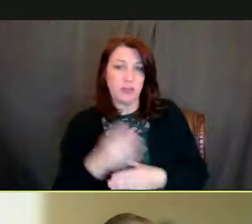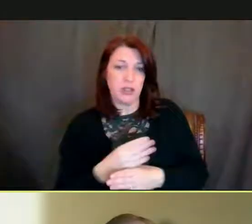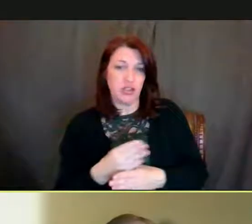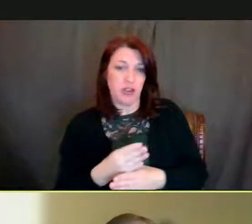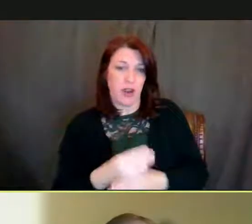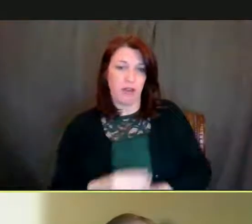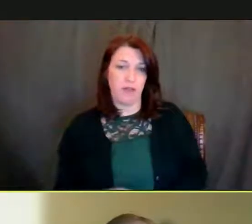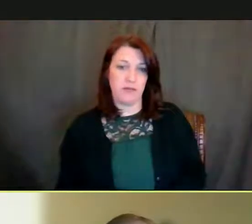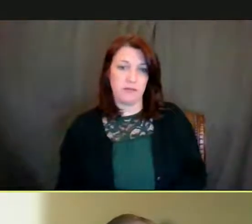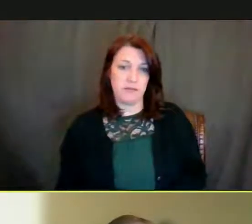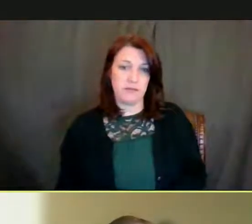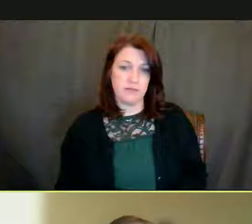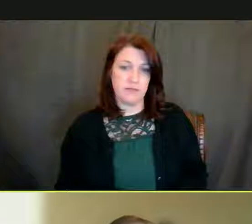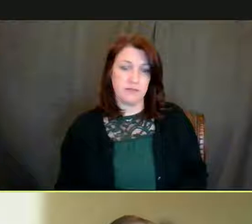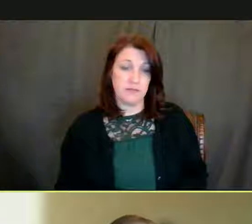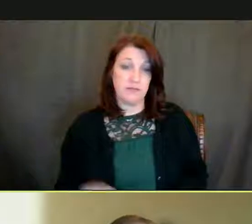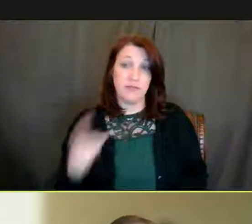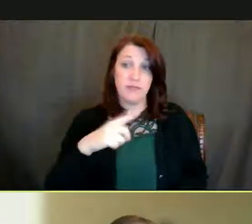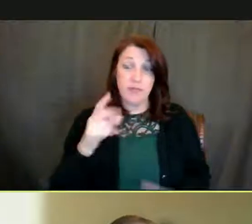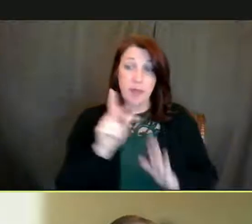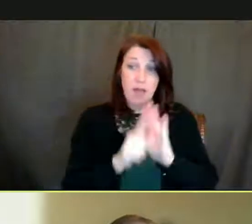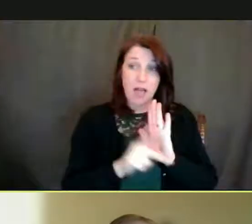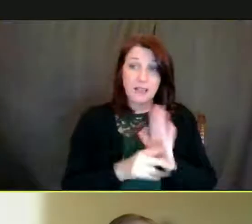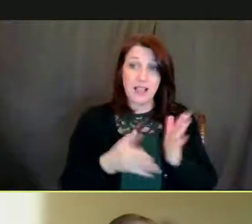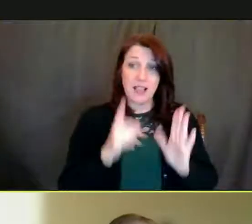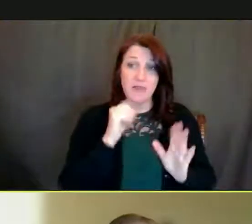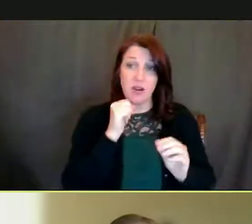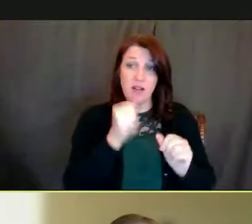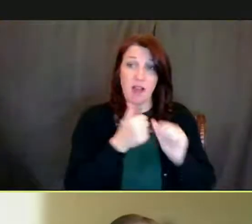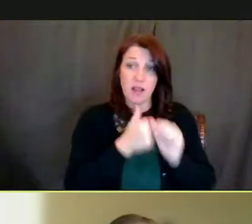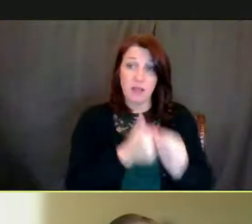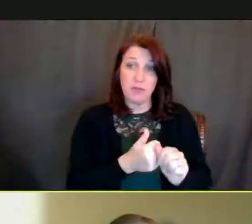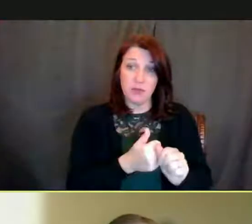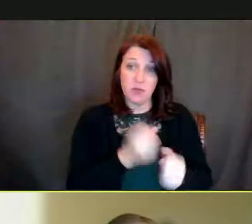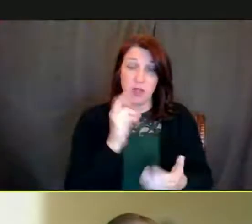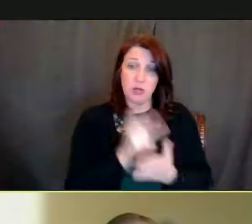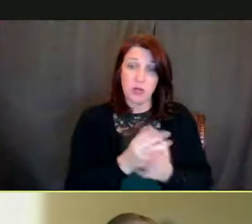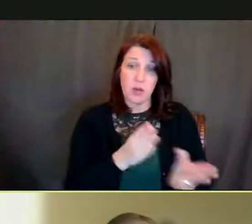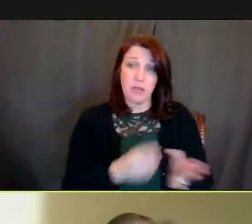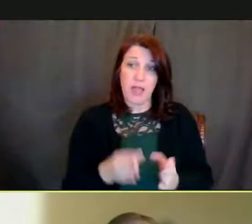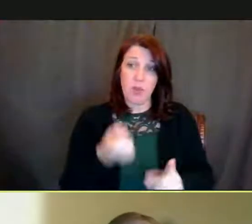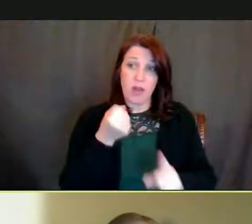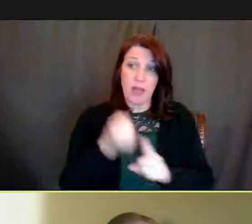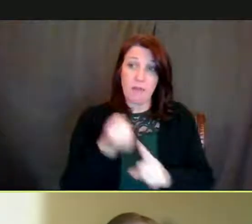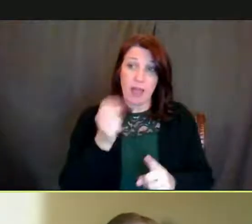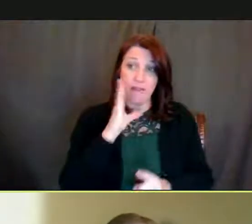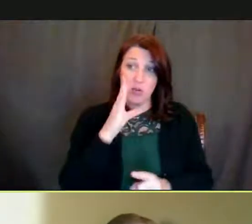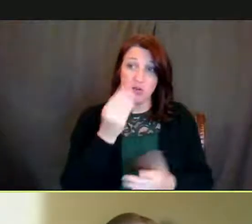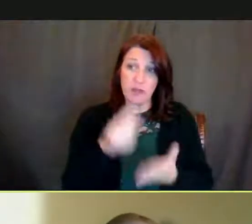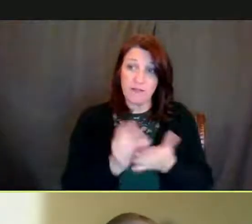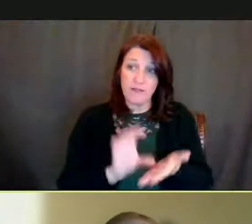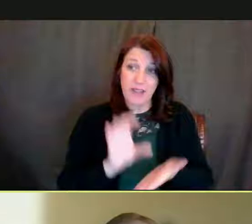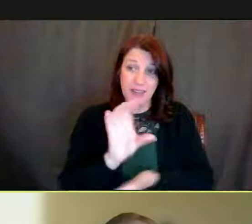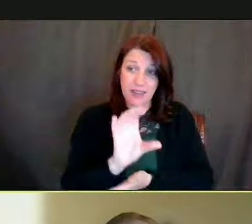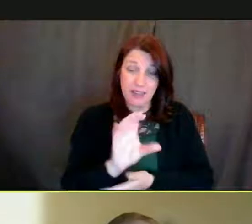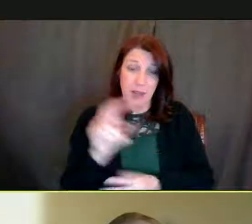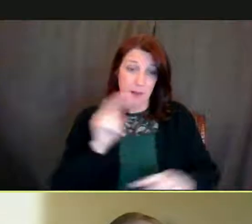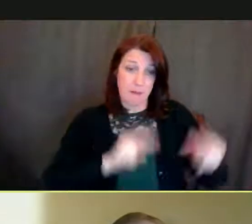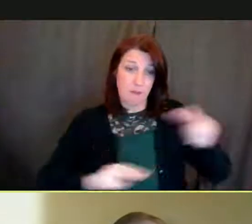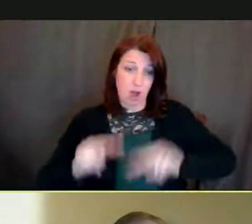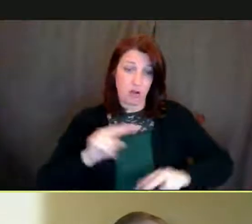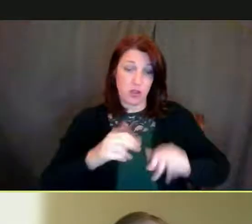And again, since the policy allows for non-compliance with the approved plan to affect future funding, monitoring institutional compliance will be